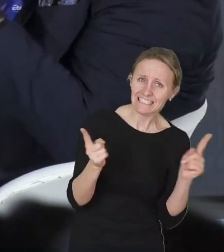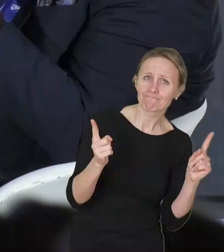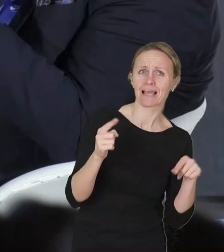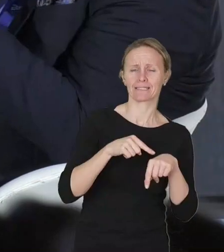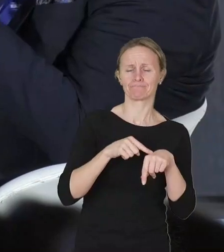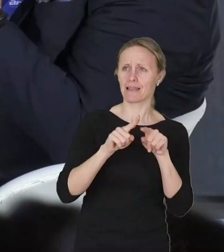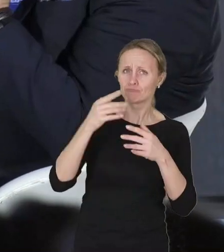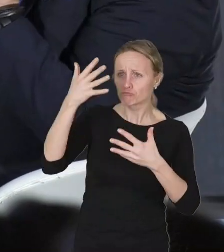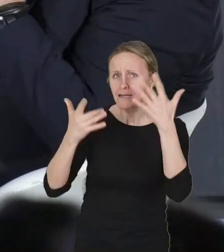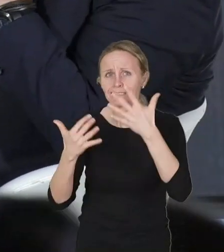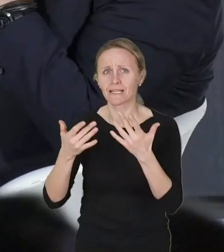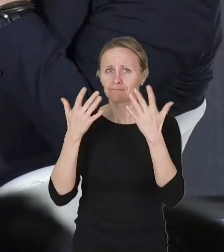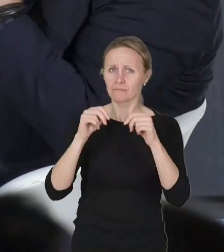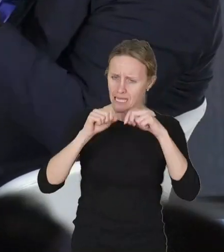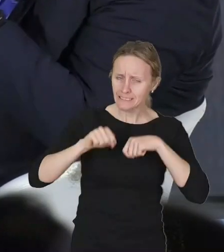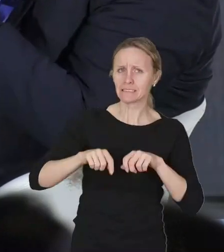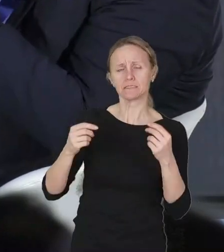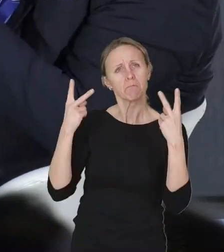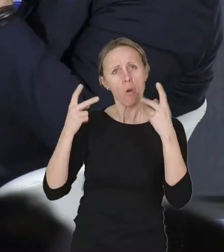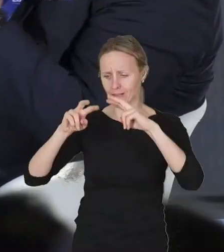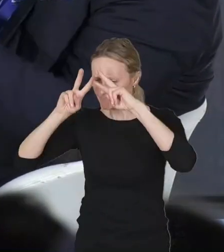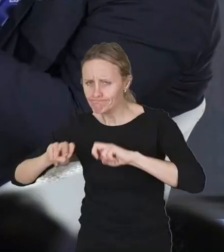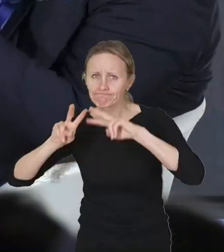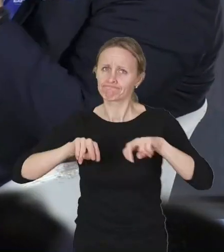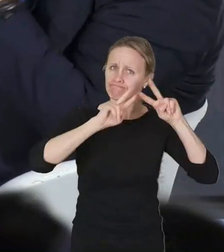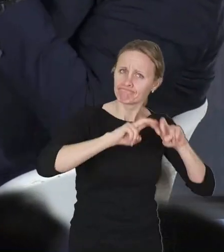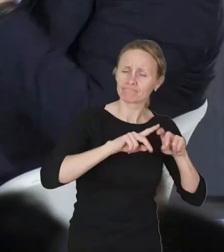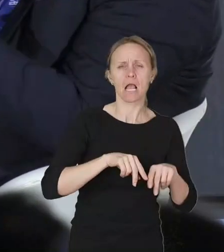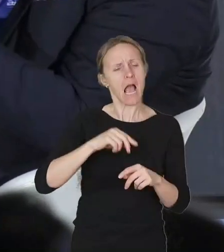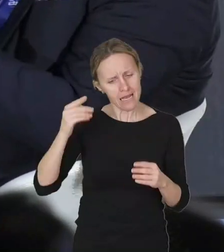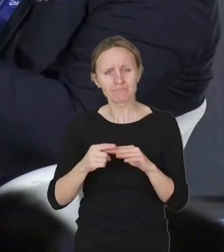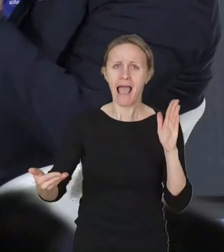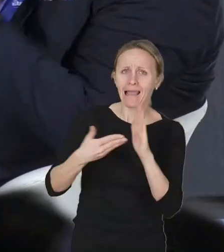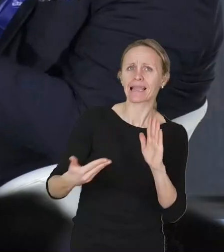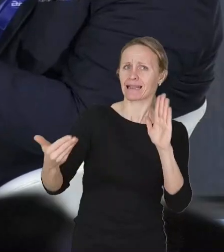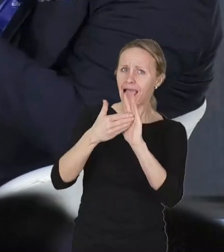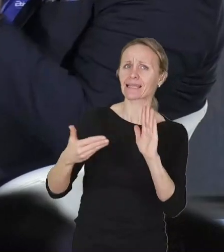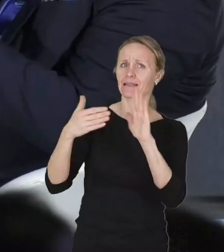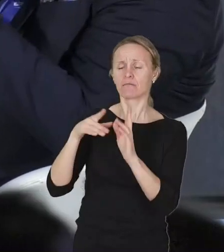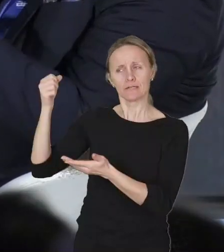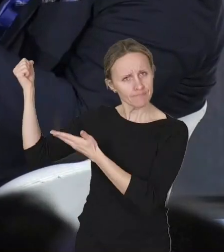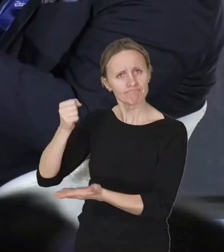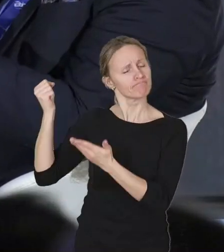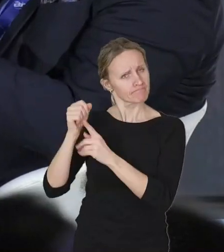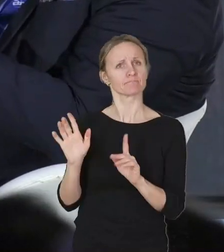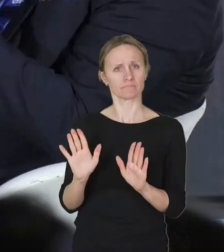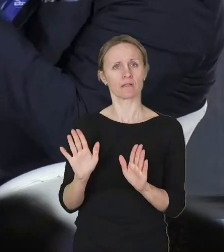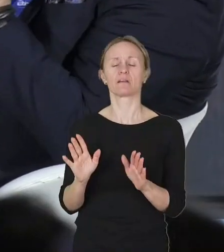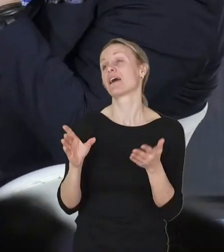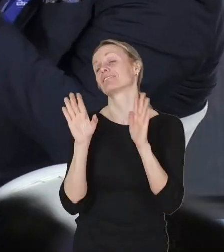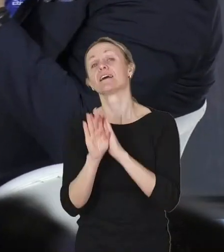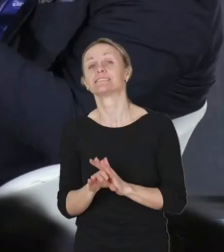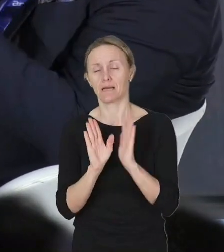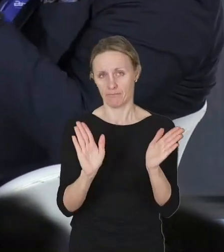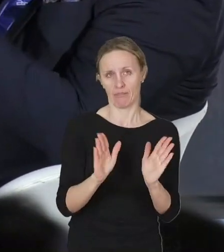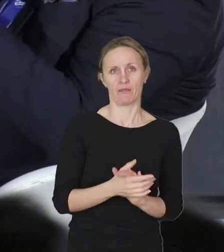means. For example, it's much easier for the big, rooted, traditional European company